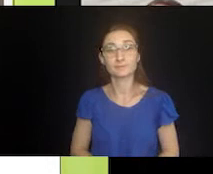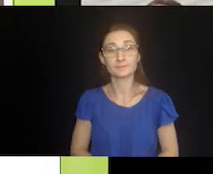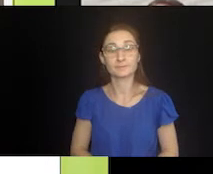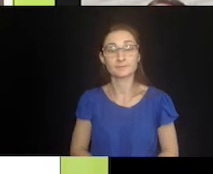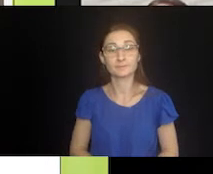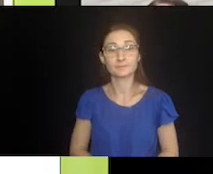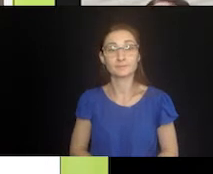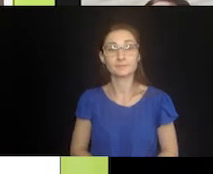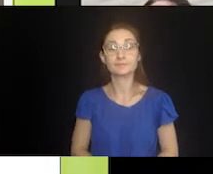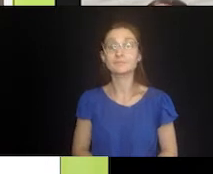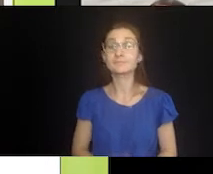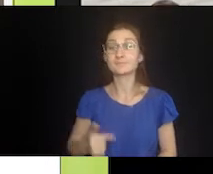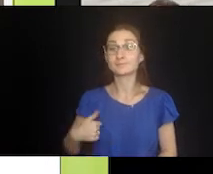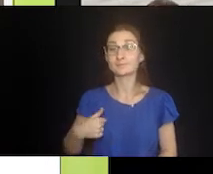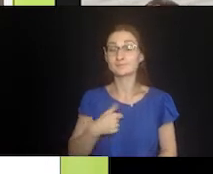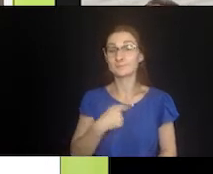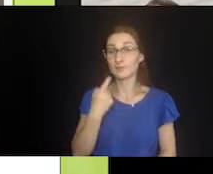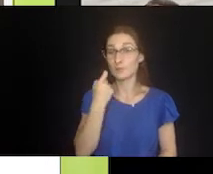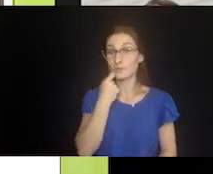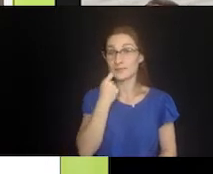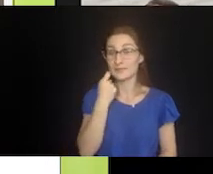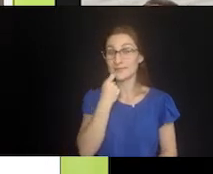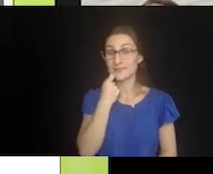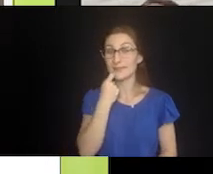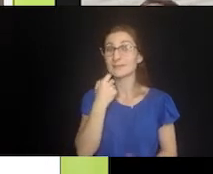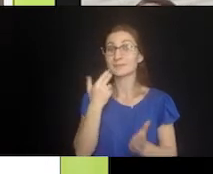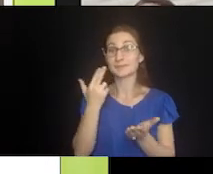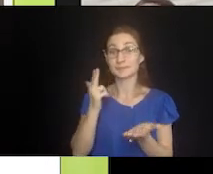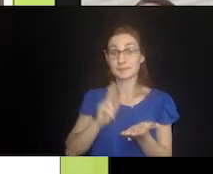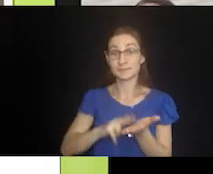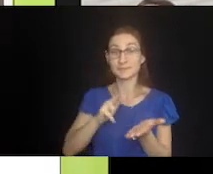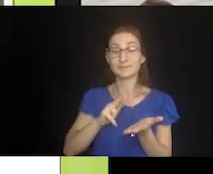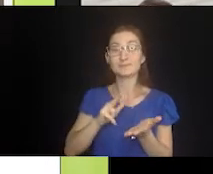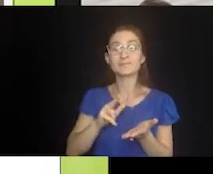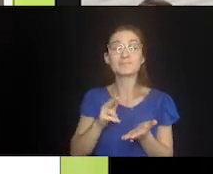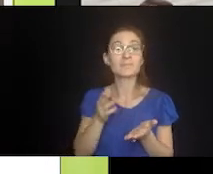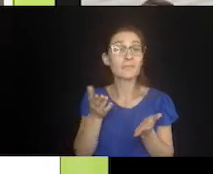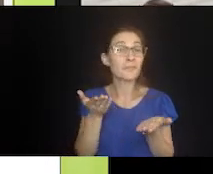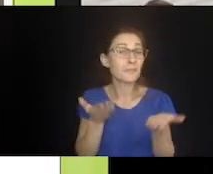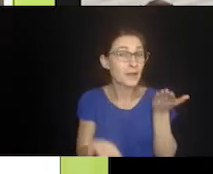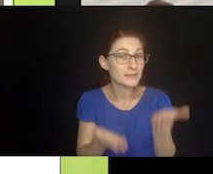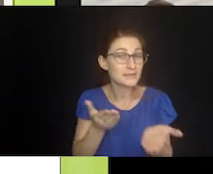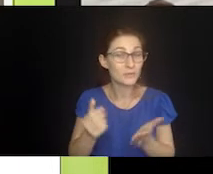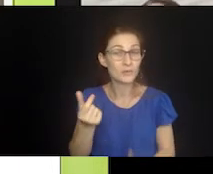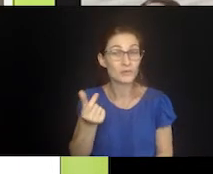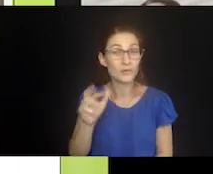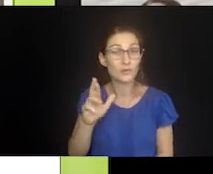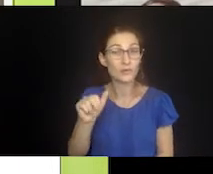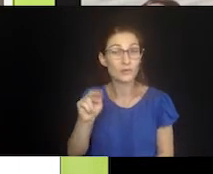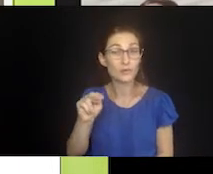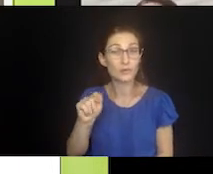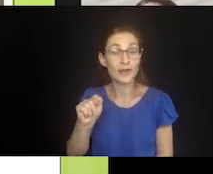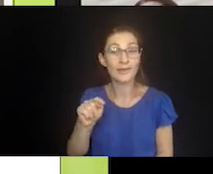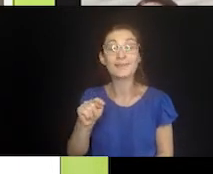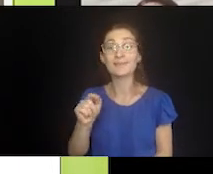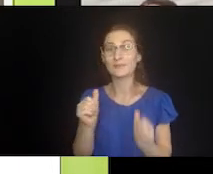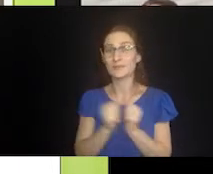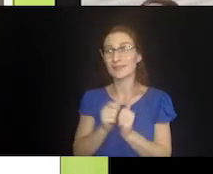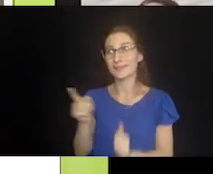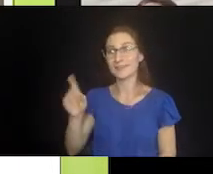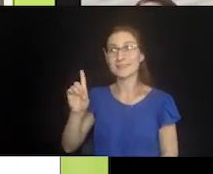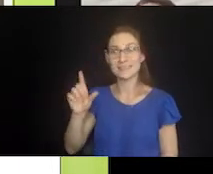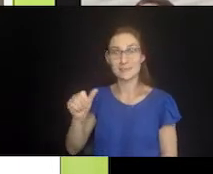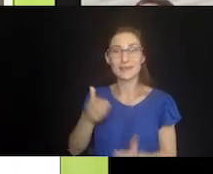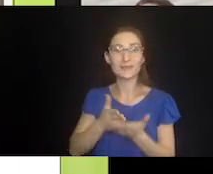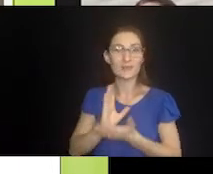that issue. And we just signed on for a possible grant opportunity